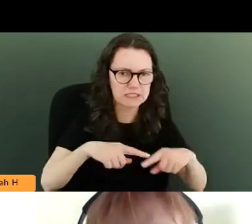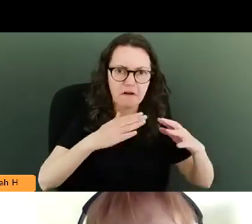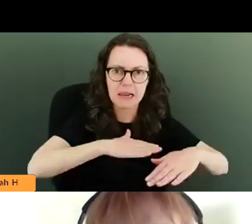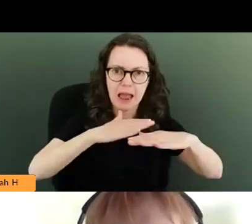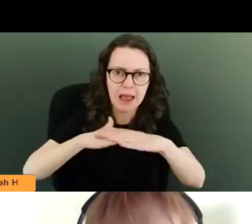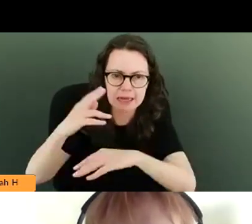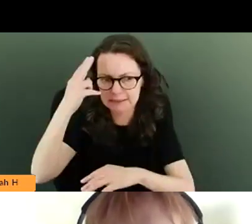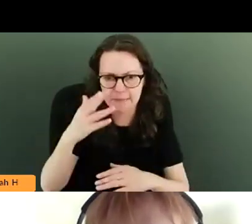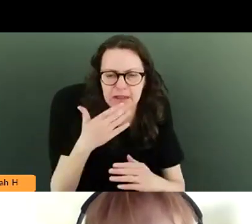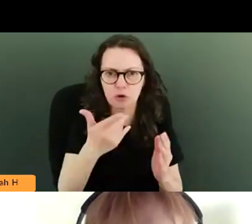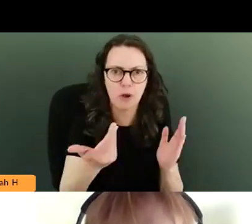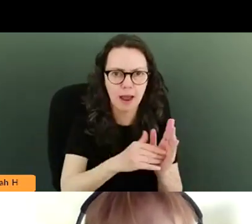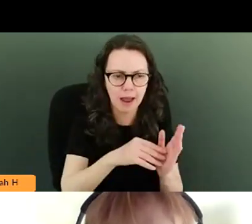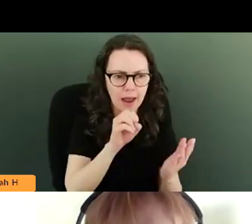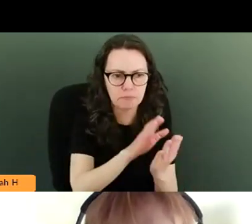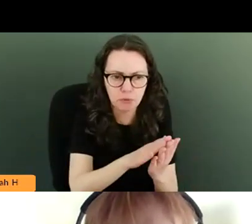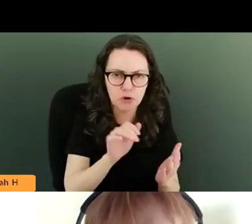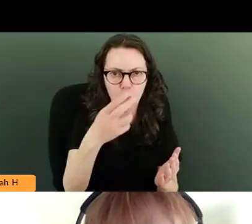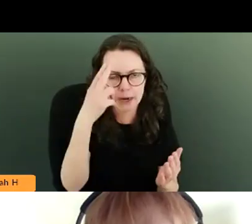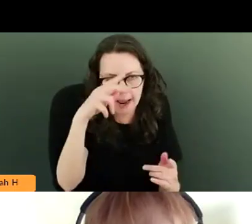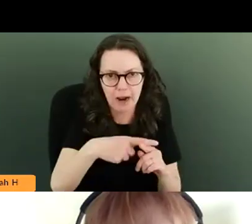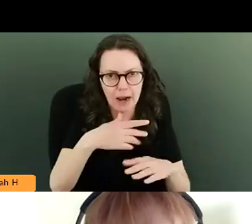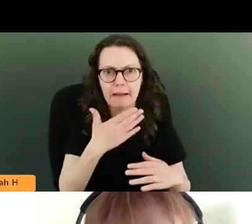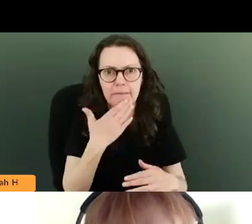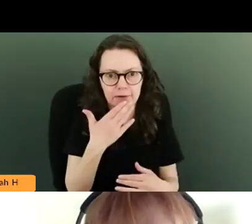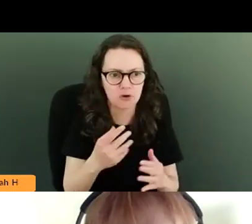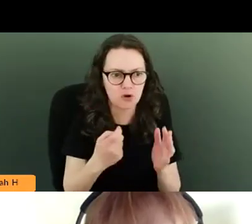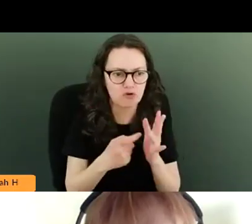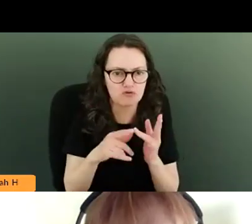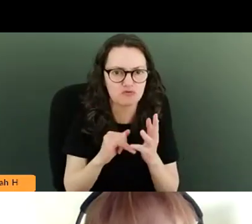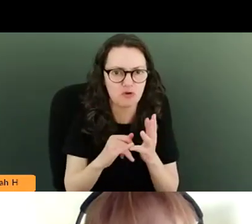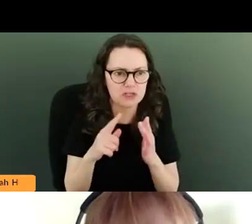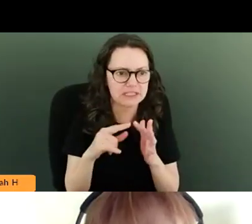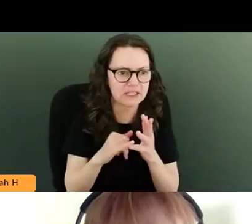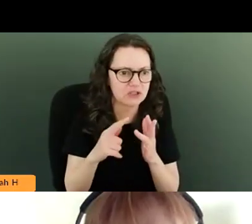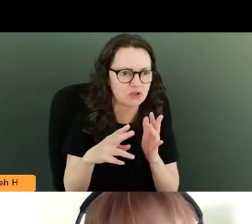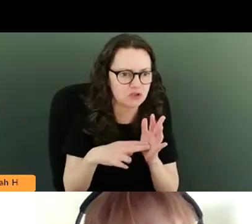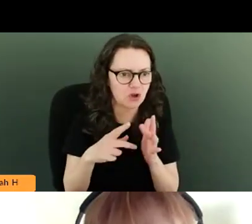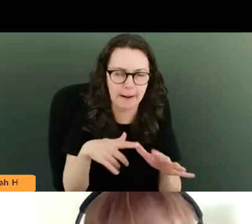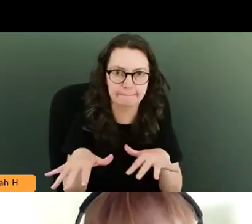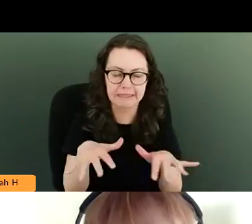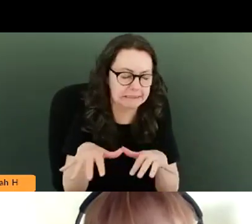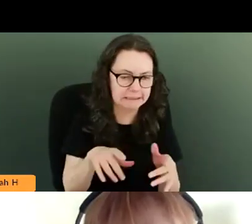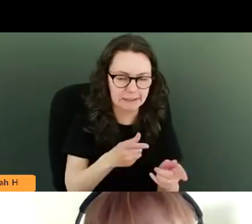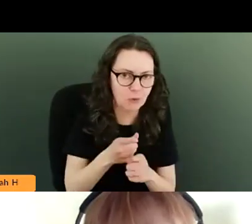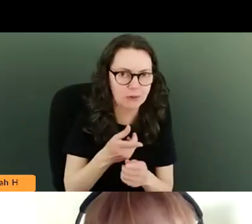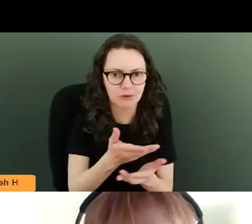for reaching out and introducing yourself. I'm sure Rosie and Sonia will be busy there engaging with you all.